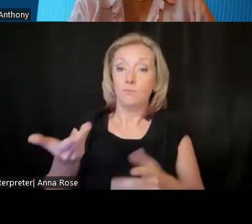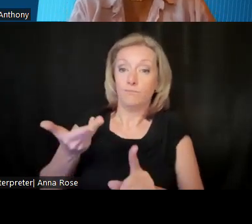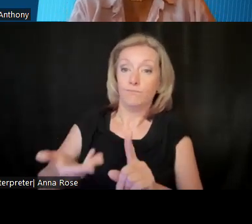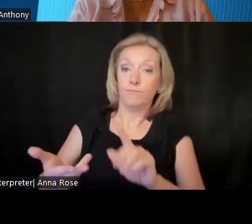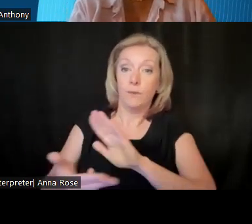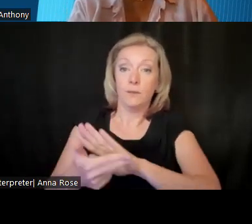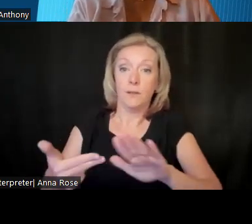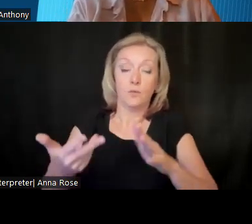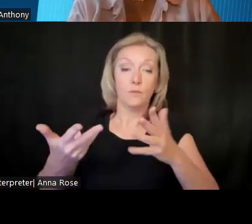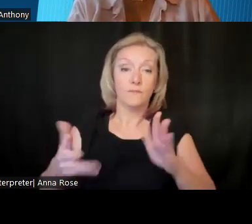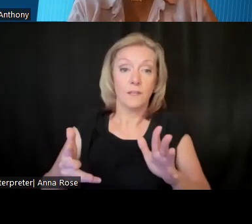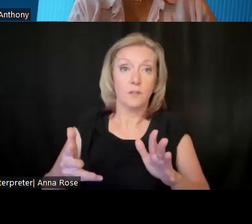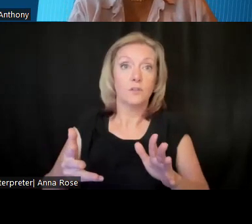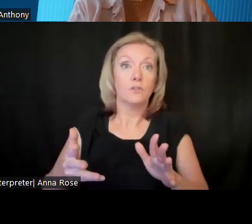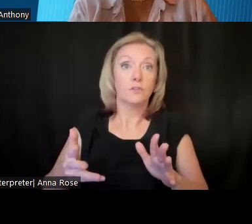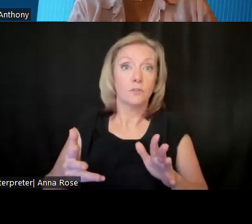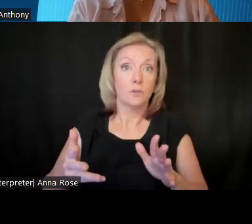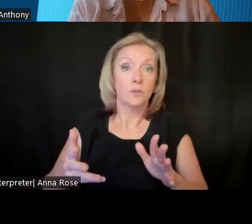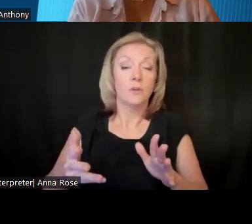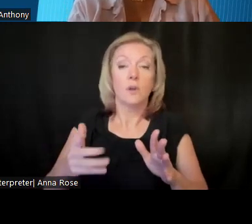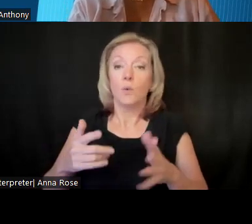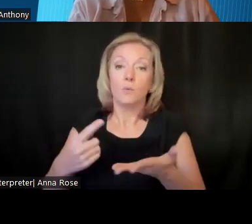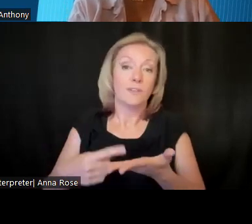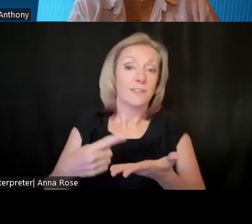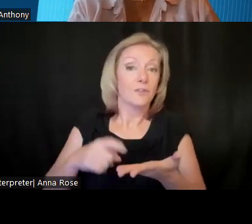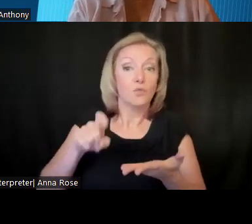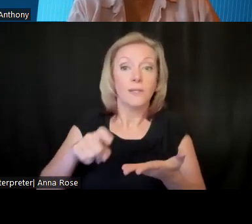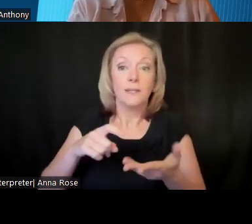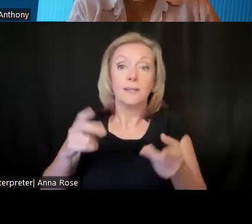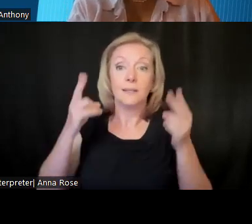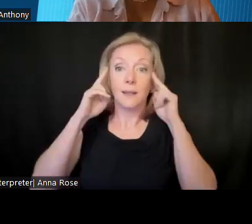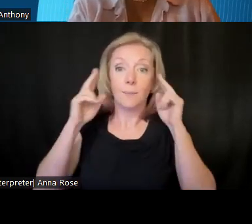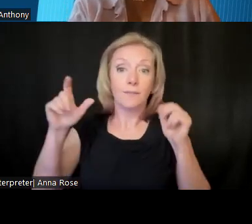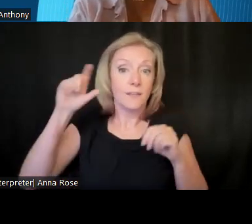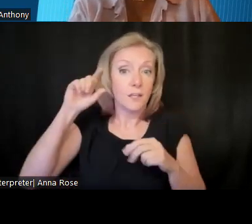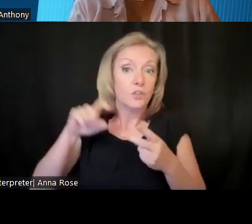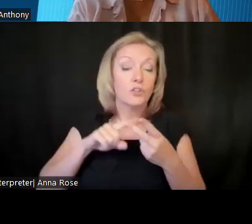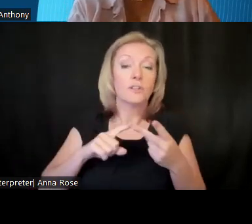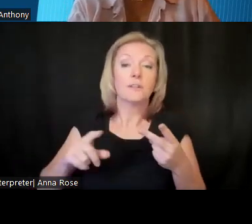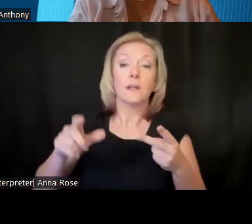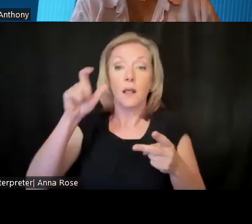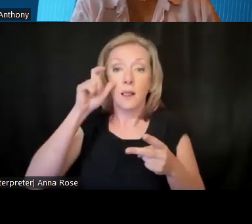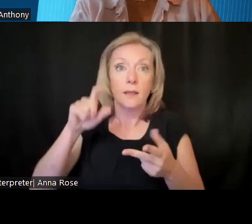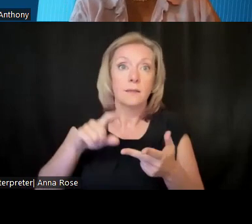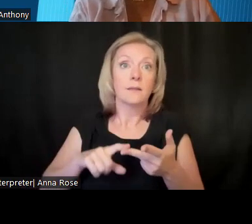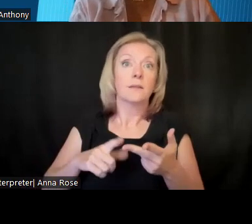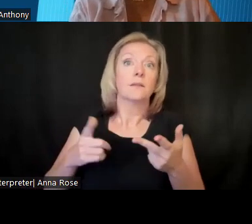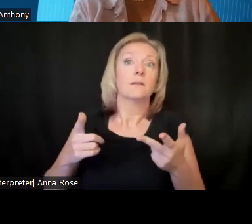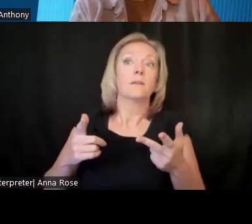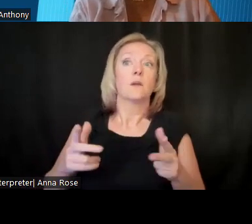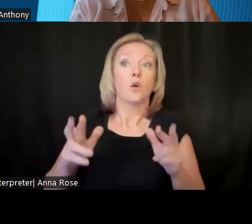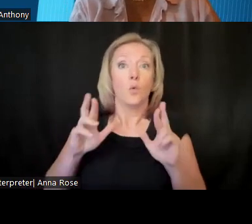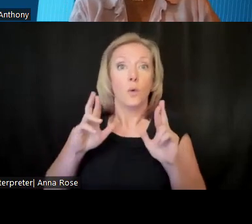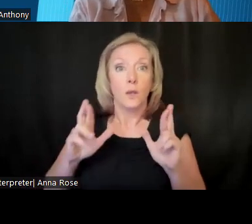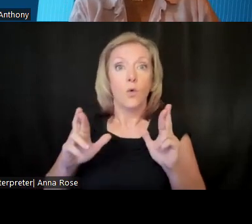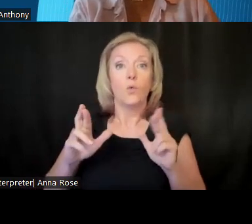out whether or not we need those things called amplification, glasses, etc. We hope there's prompt referral, and thanks for saying that with our eye